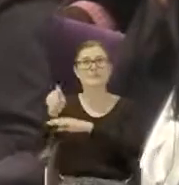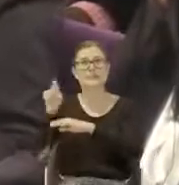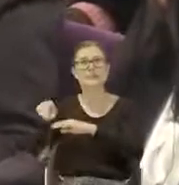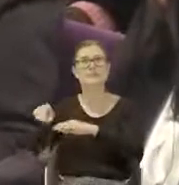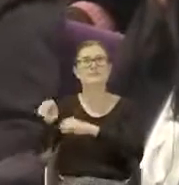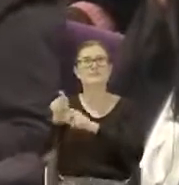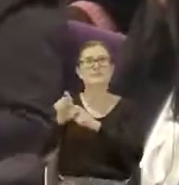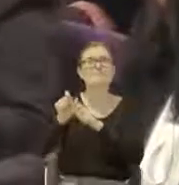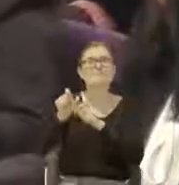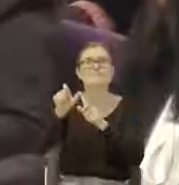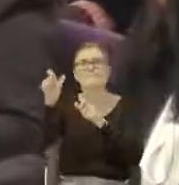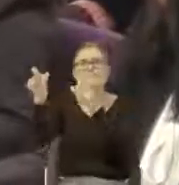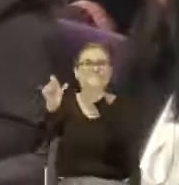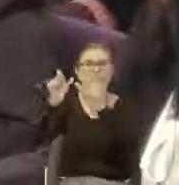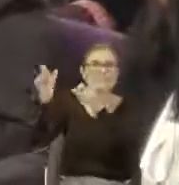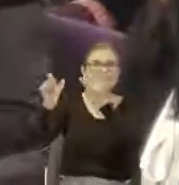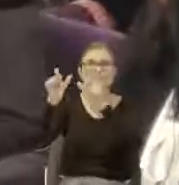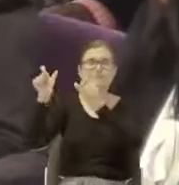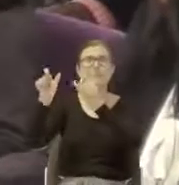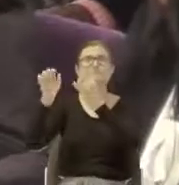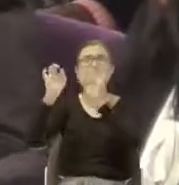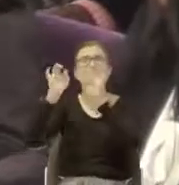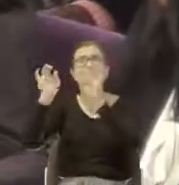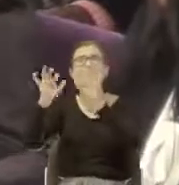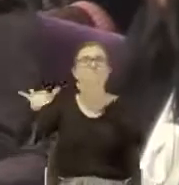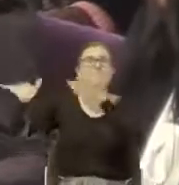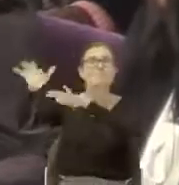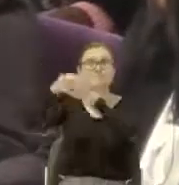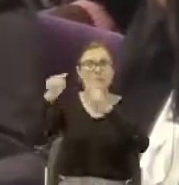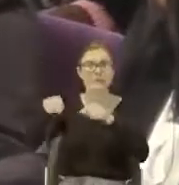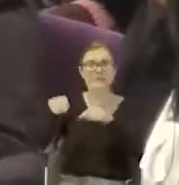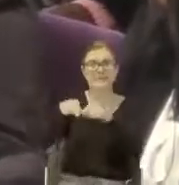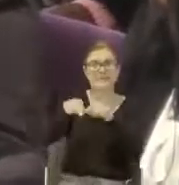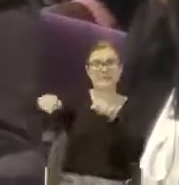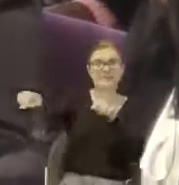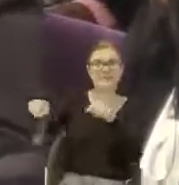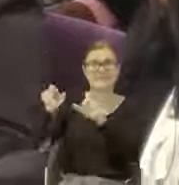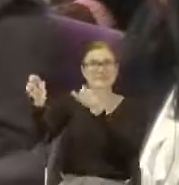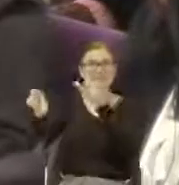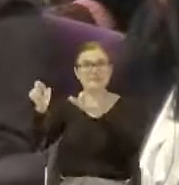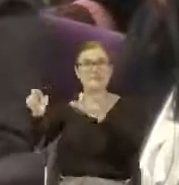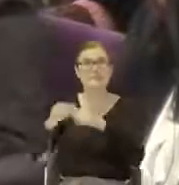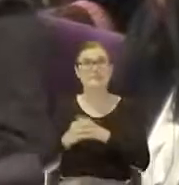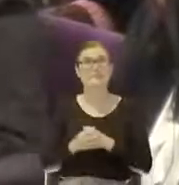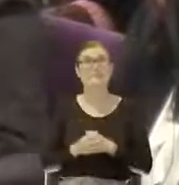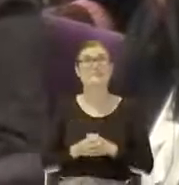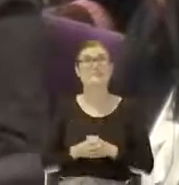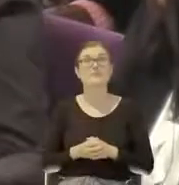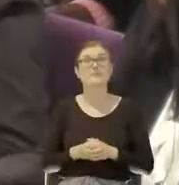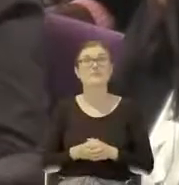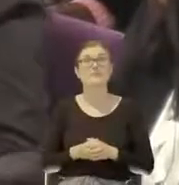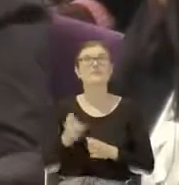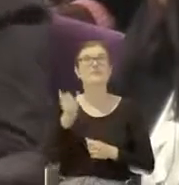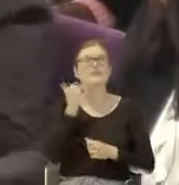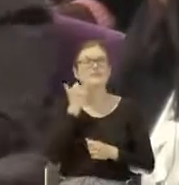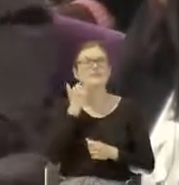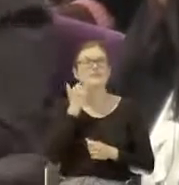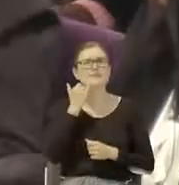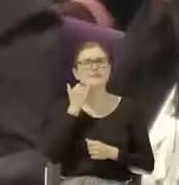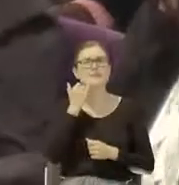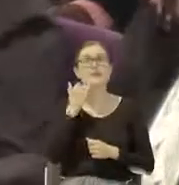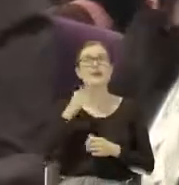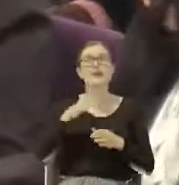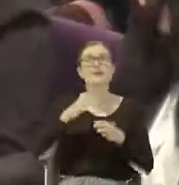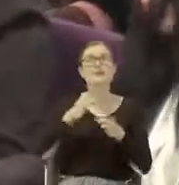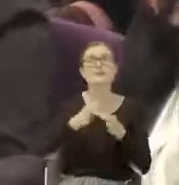Because if we do have peace from local and there's social cohesion and there's